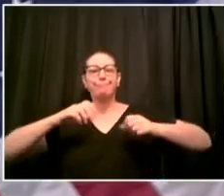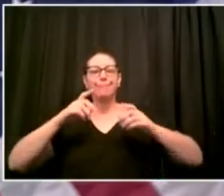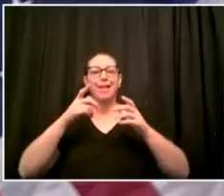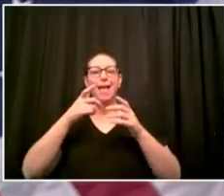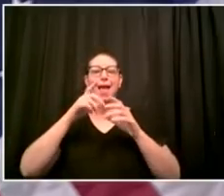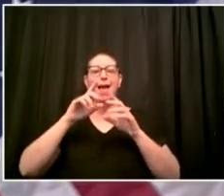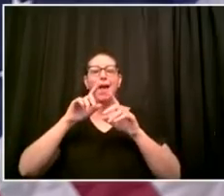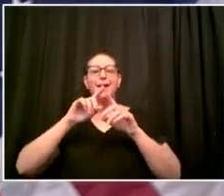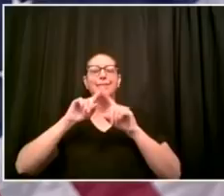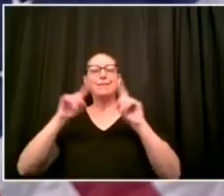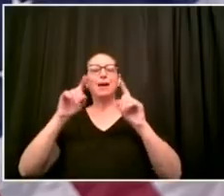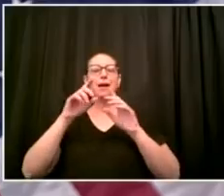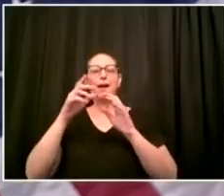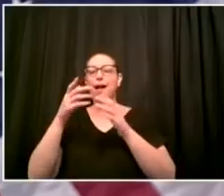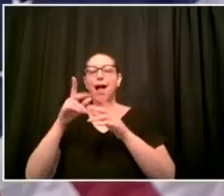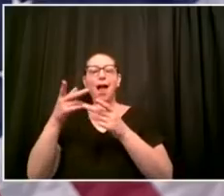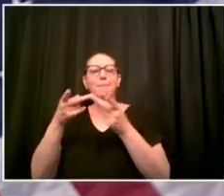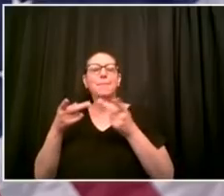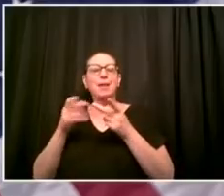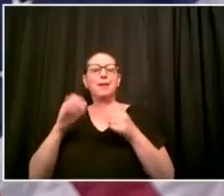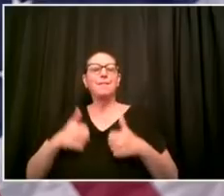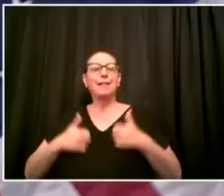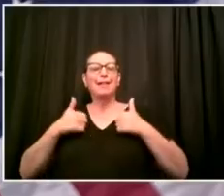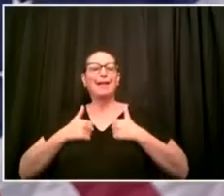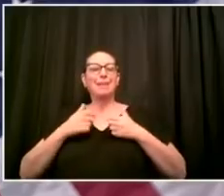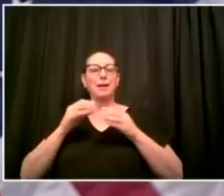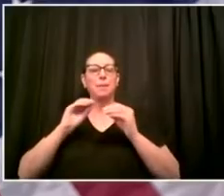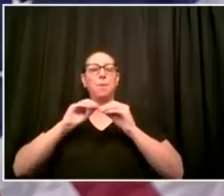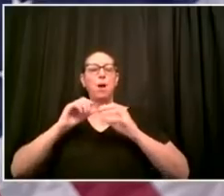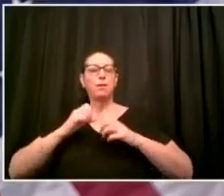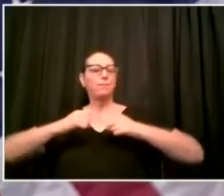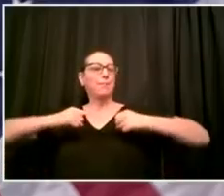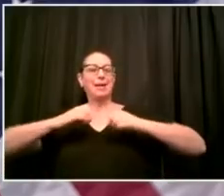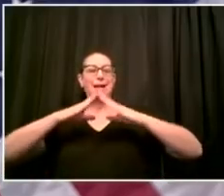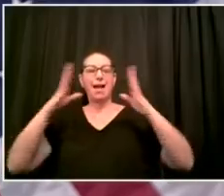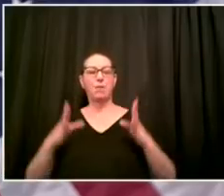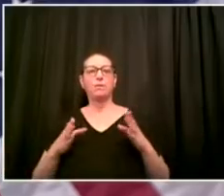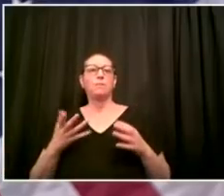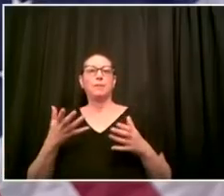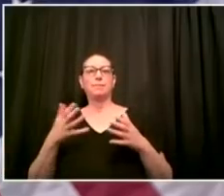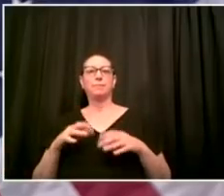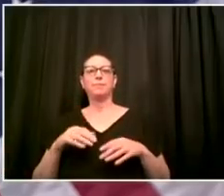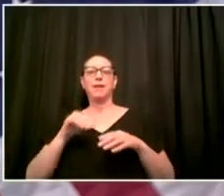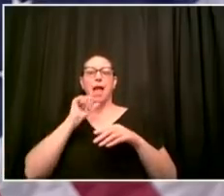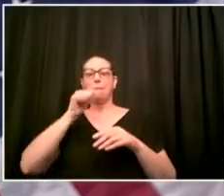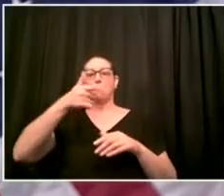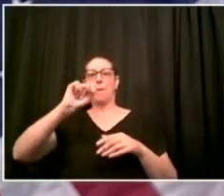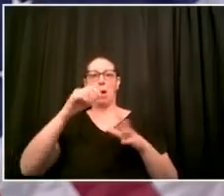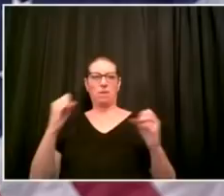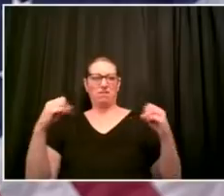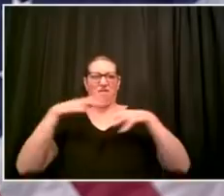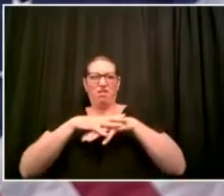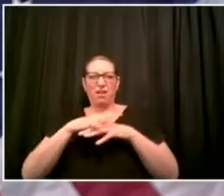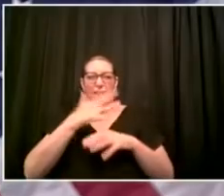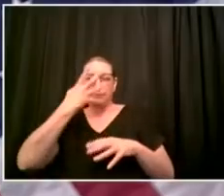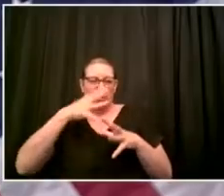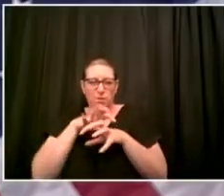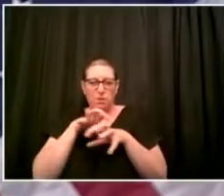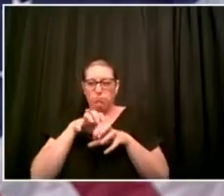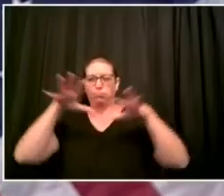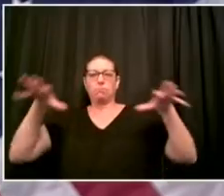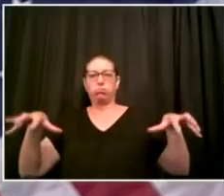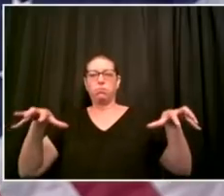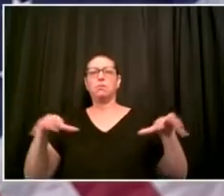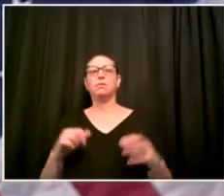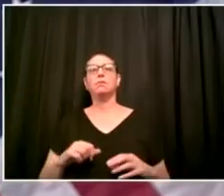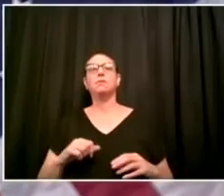I appreciate the question, Rich, and I think it's important we talk about this stuff openly. On your first question, I'm very impressed at what New